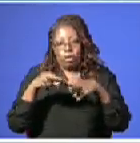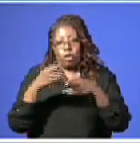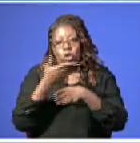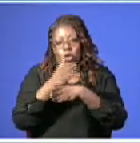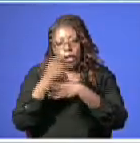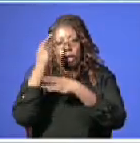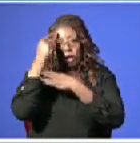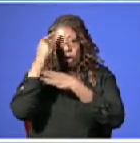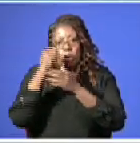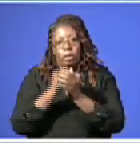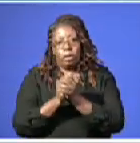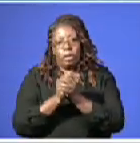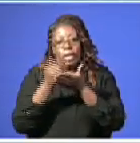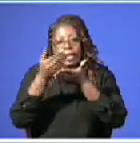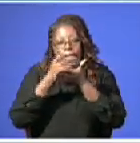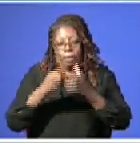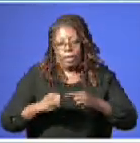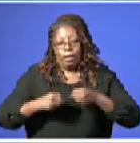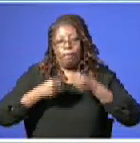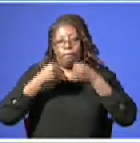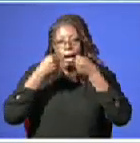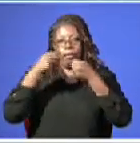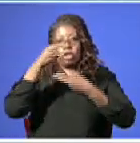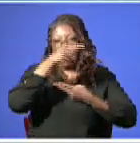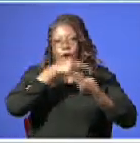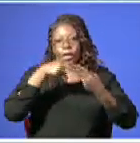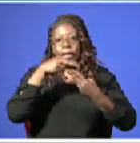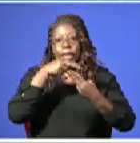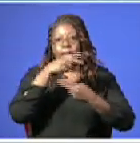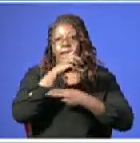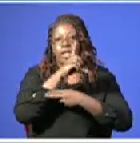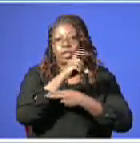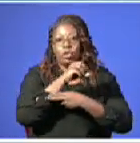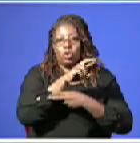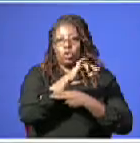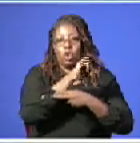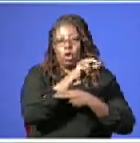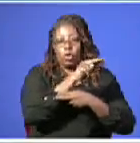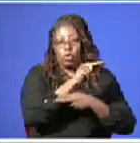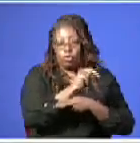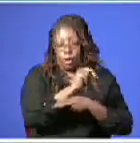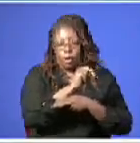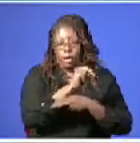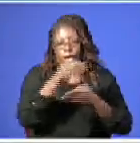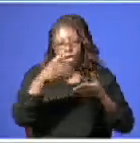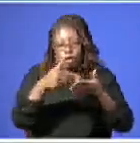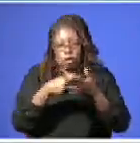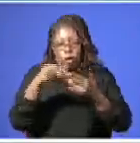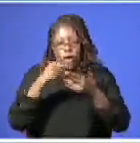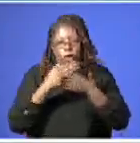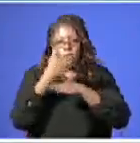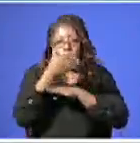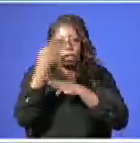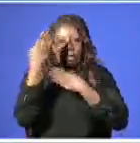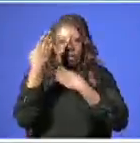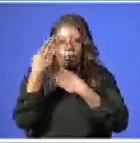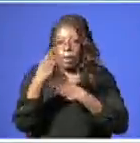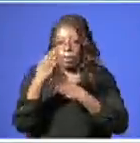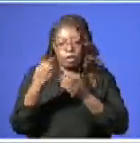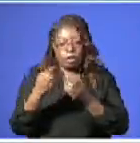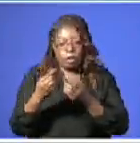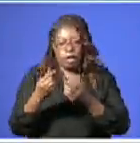For survivors of Hurricane Dorian, the threat of yet another hurricane looming over the Bahamas dredges up far too many